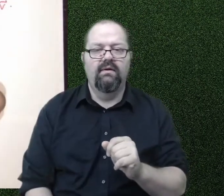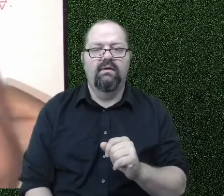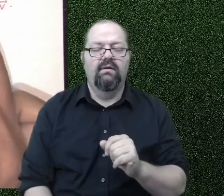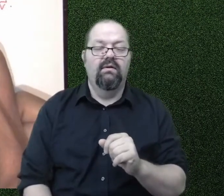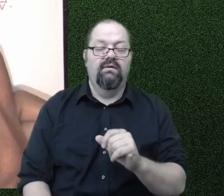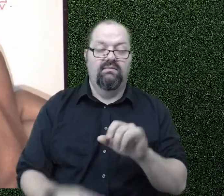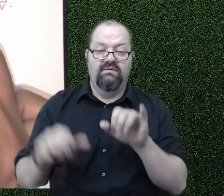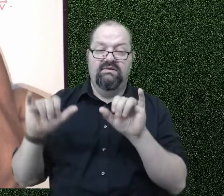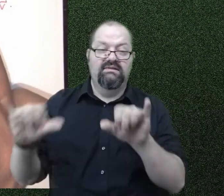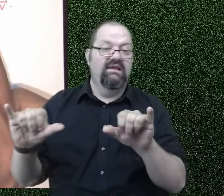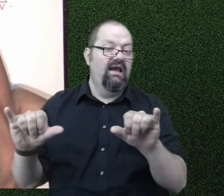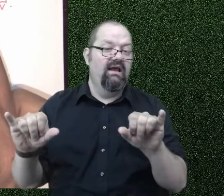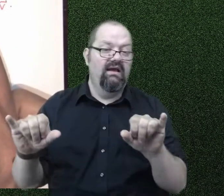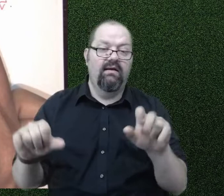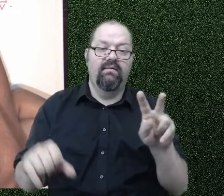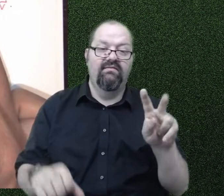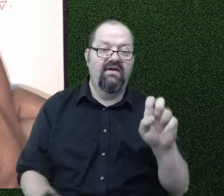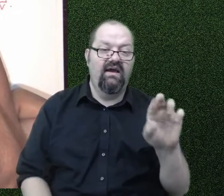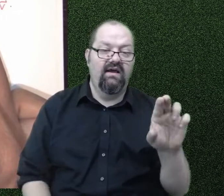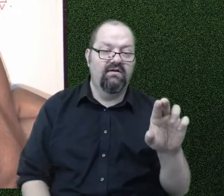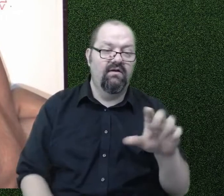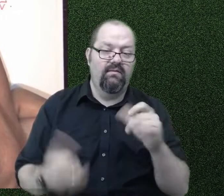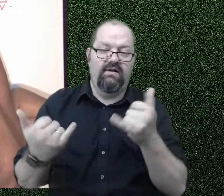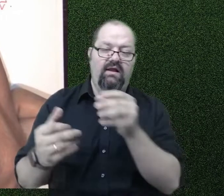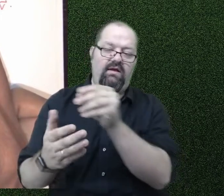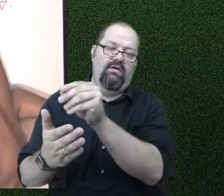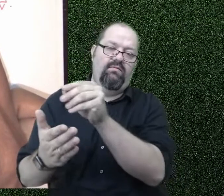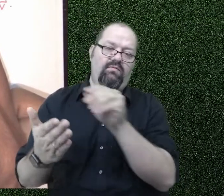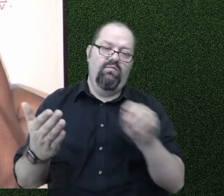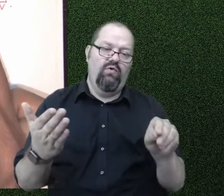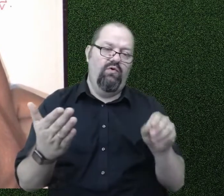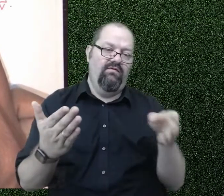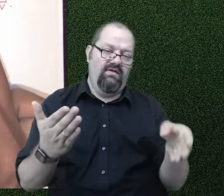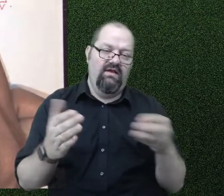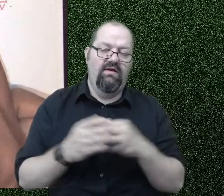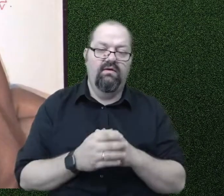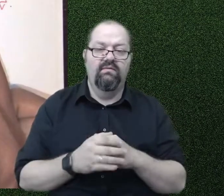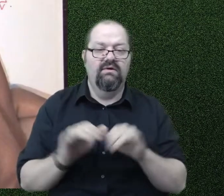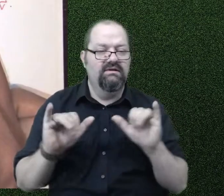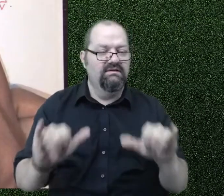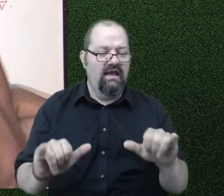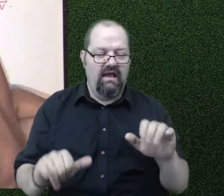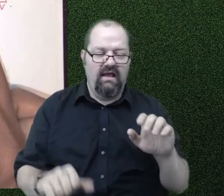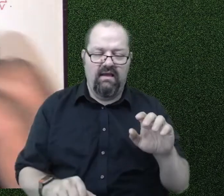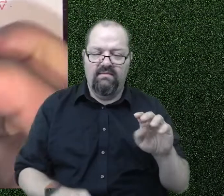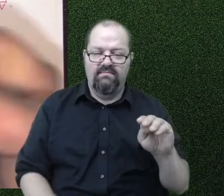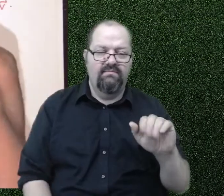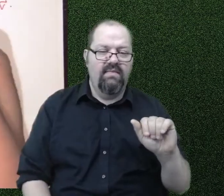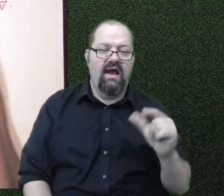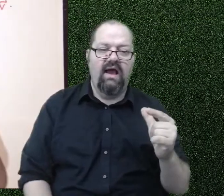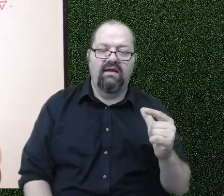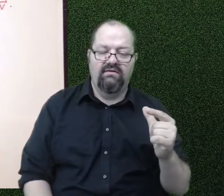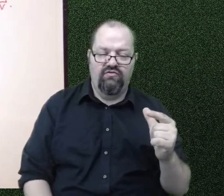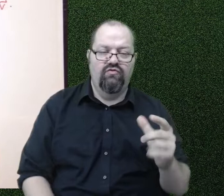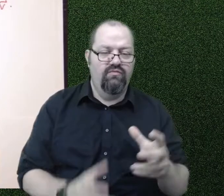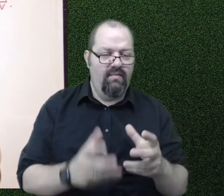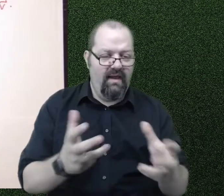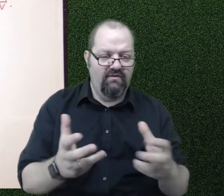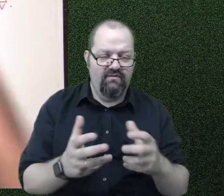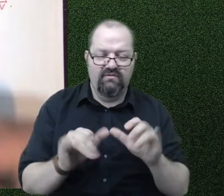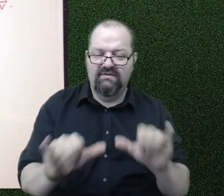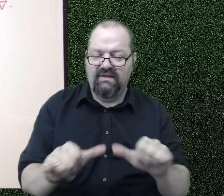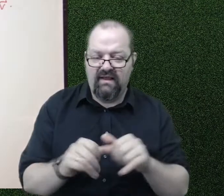Same vector, just over here. Same magnitude, the length is the same, the direction is the same. This is u.